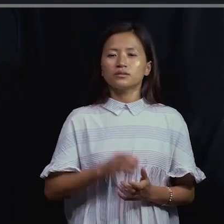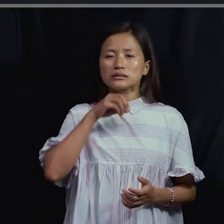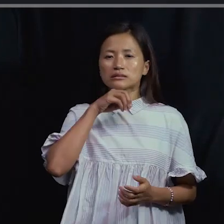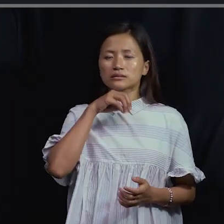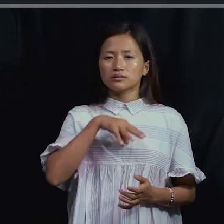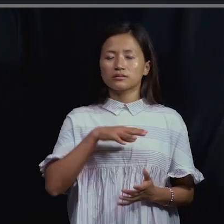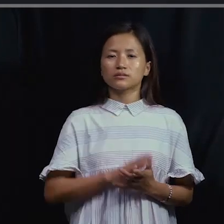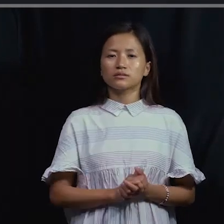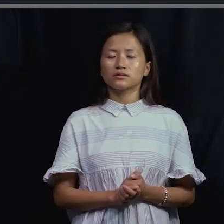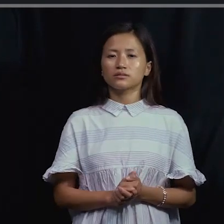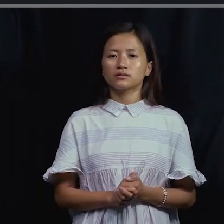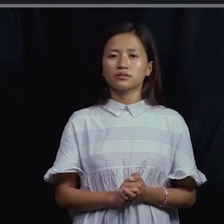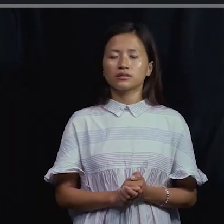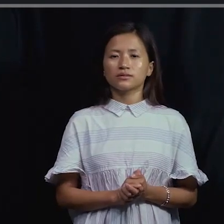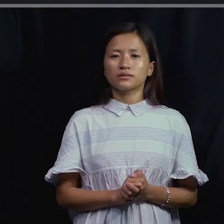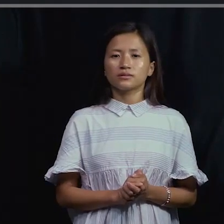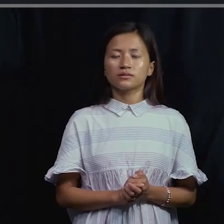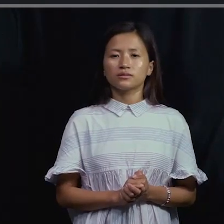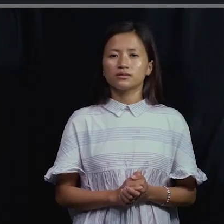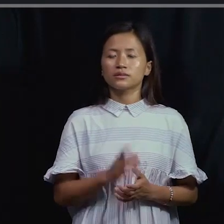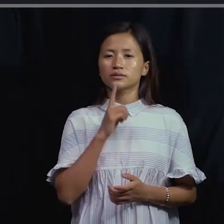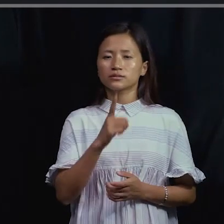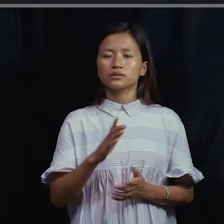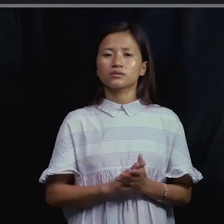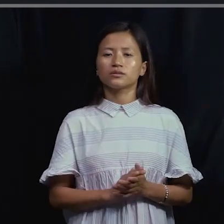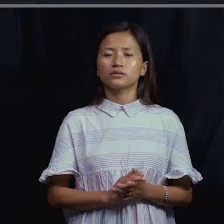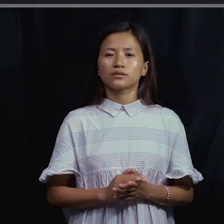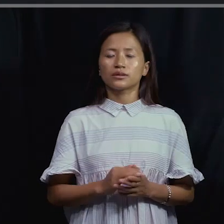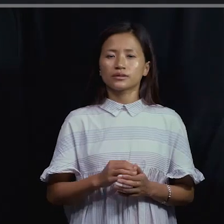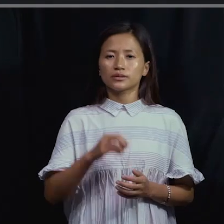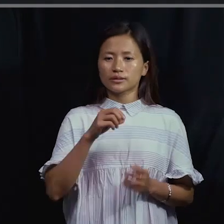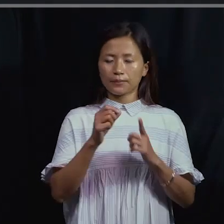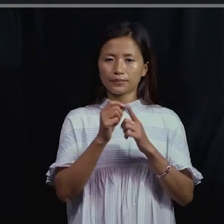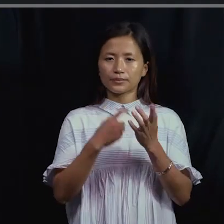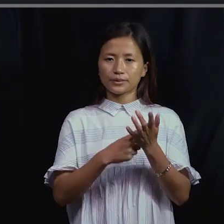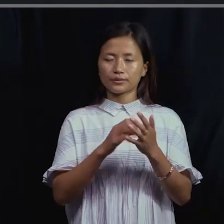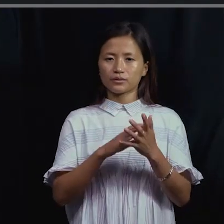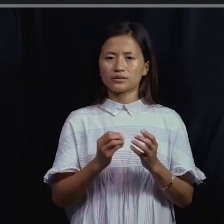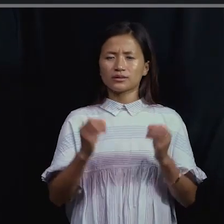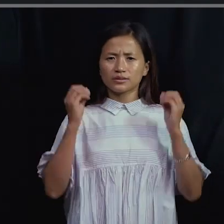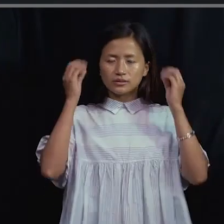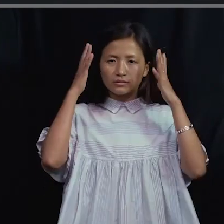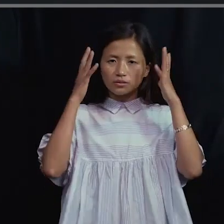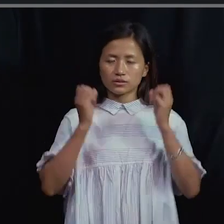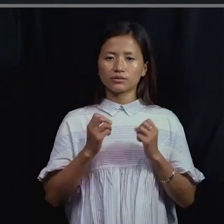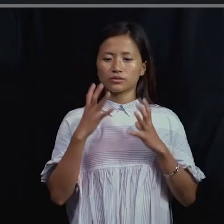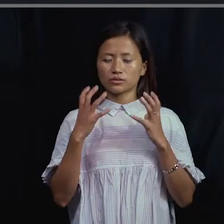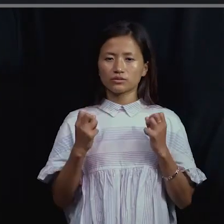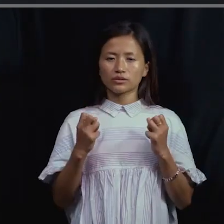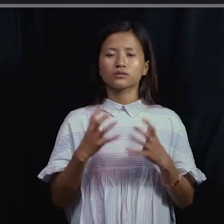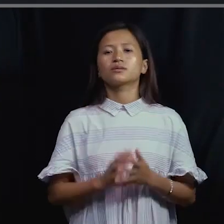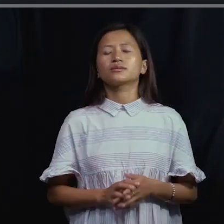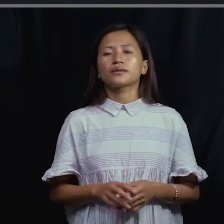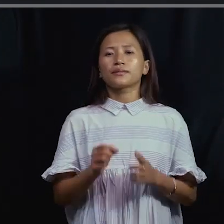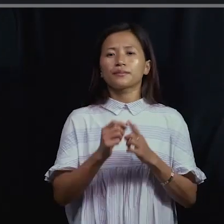stage. Here I also told you that this is a period of great stress and storm period, right? And